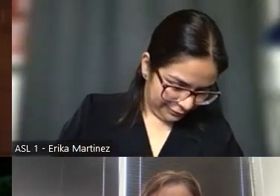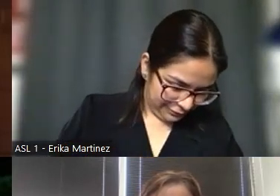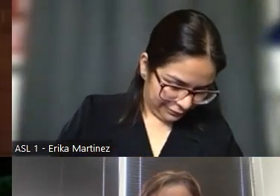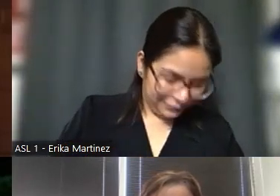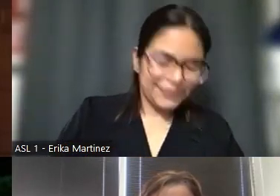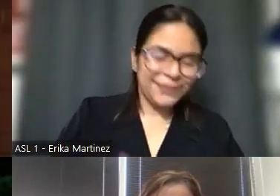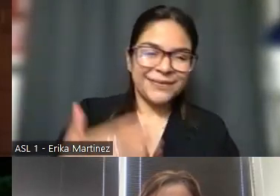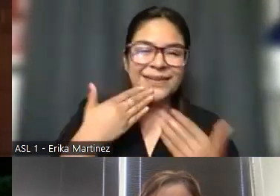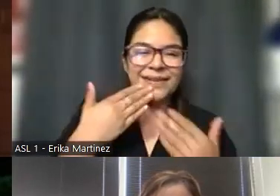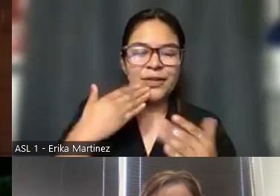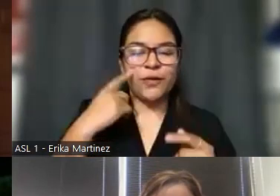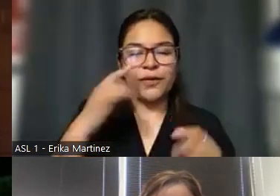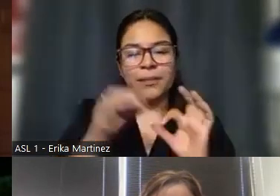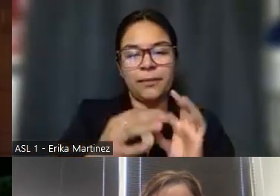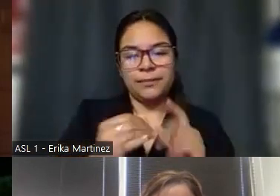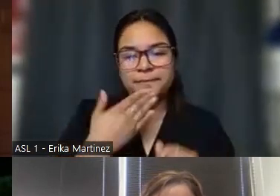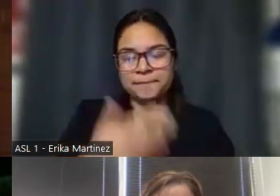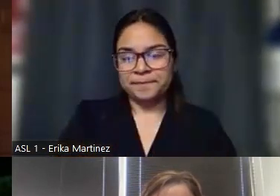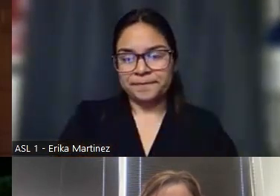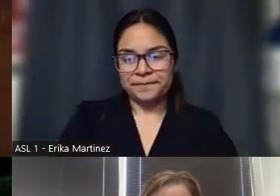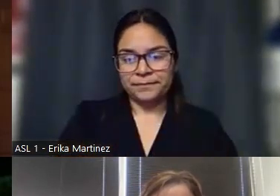Yeah, thank you, Lisa.